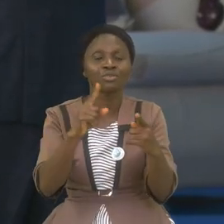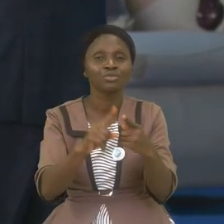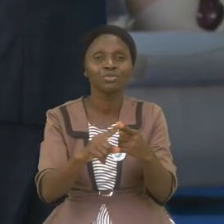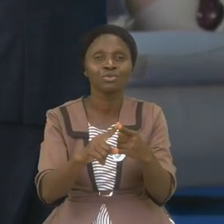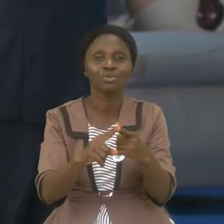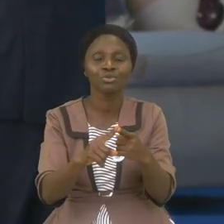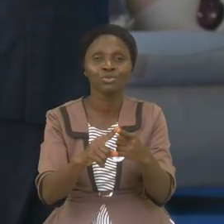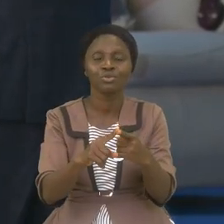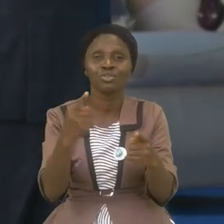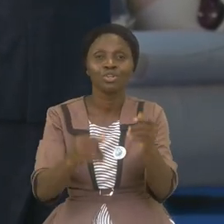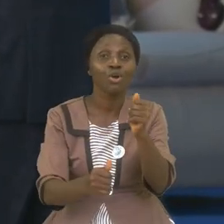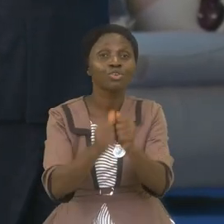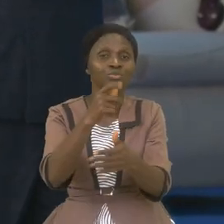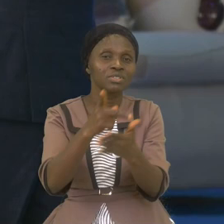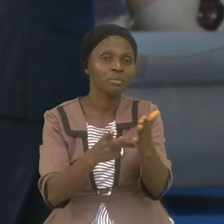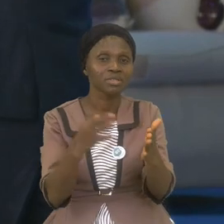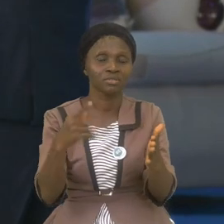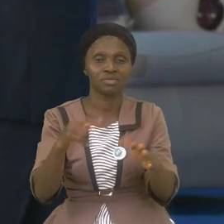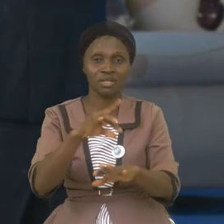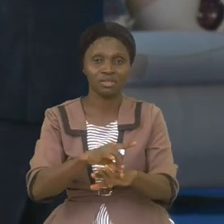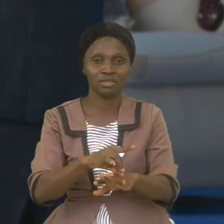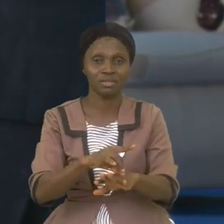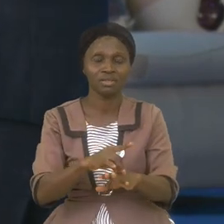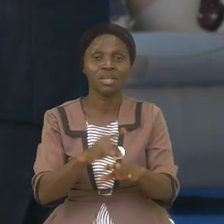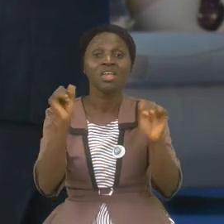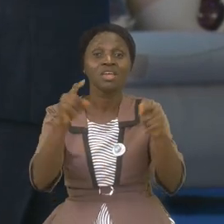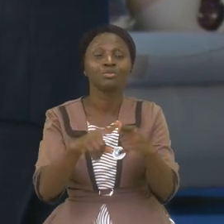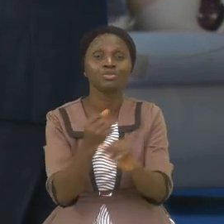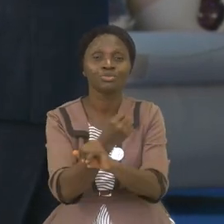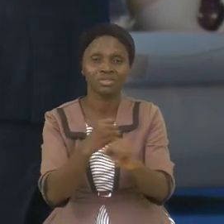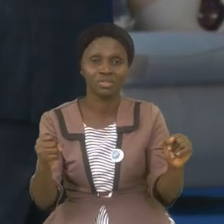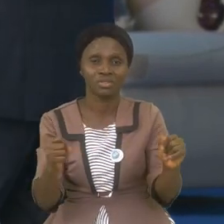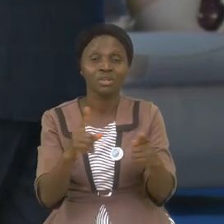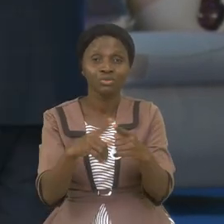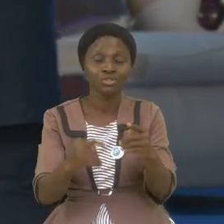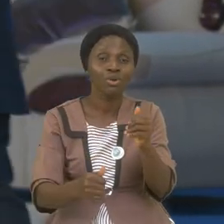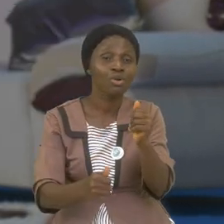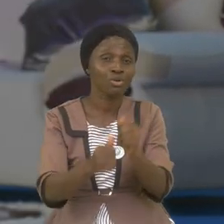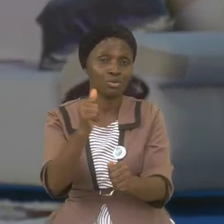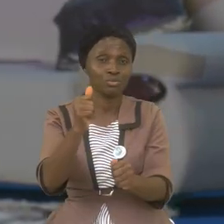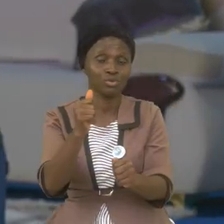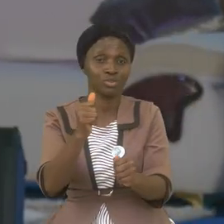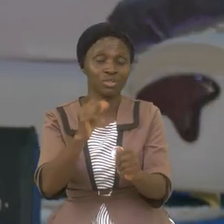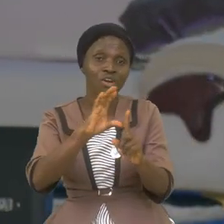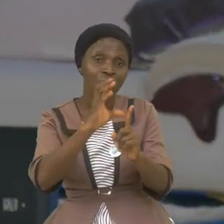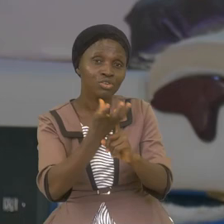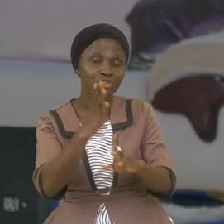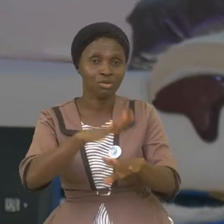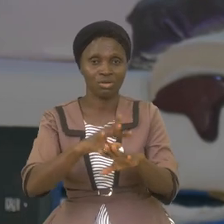of the earth, able to save to the uttermost condition on earth, able to save at